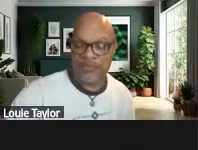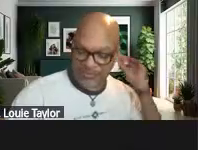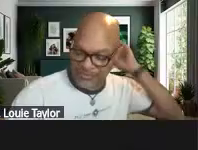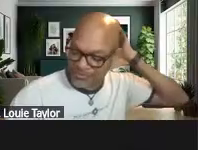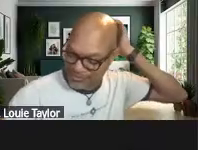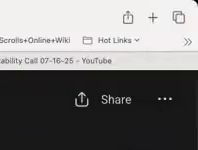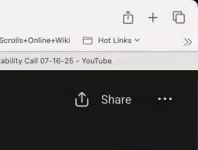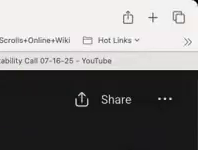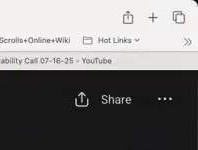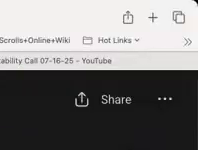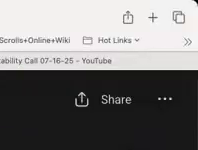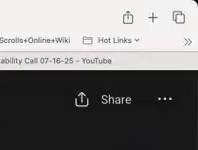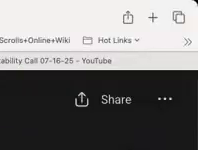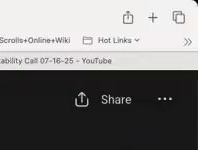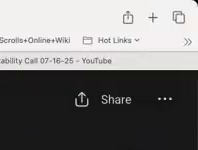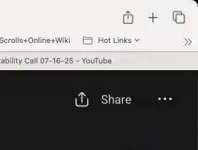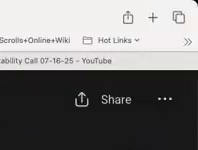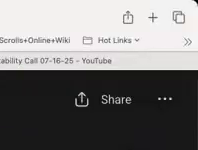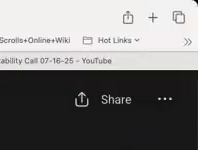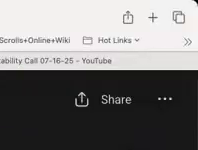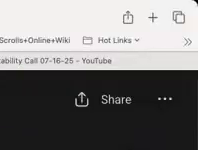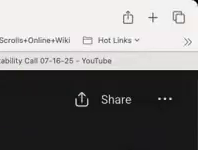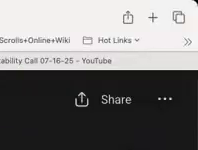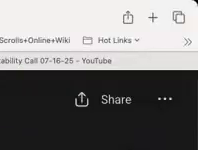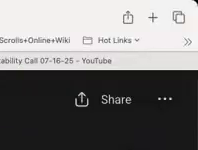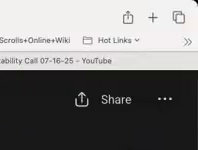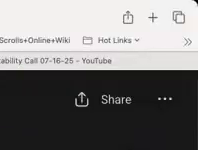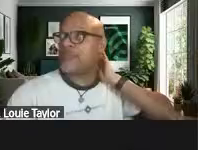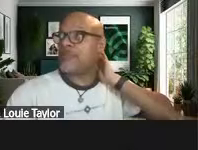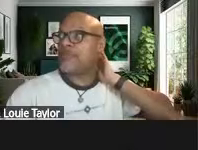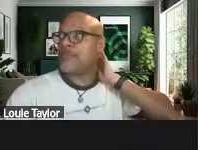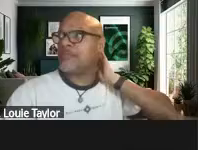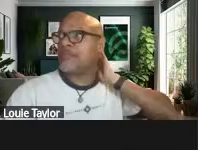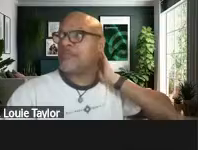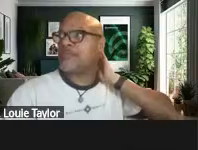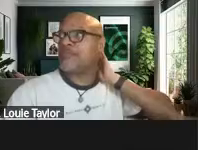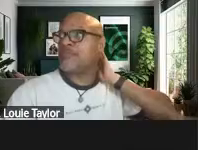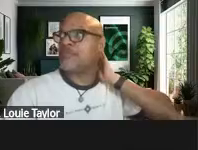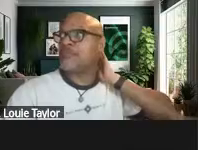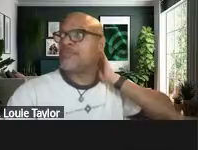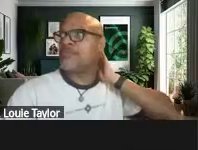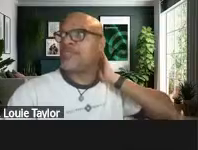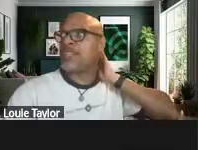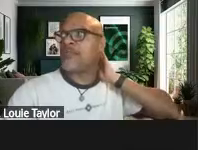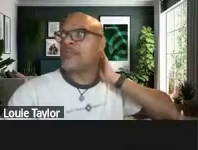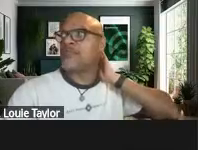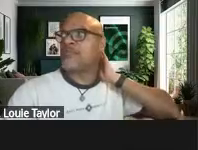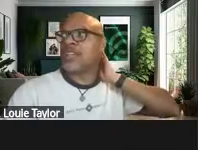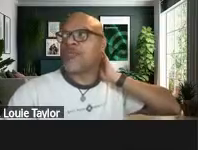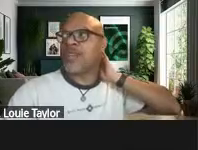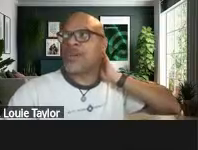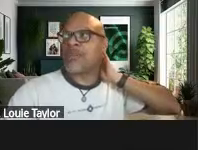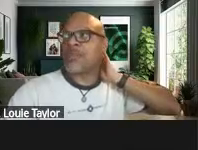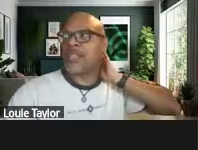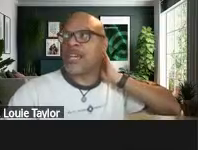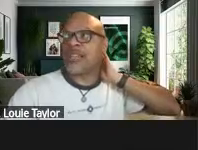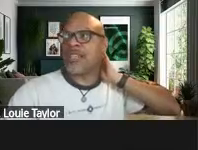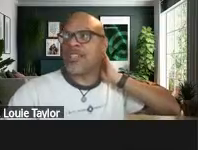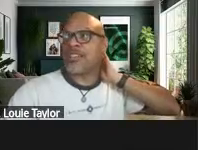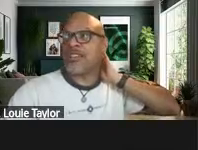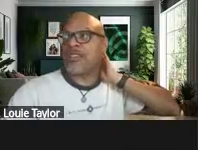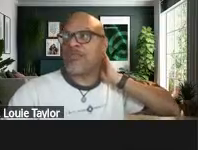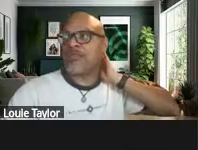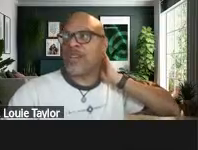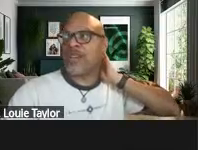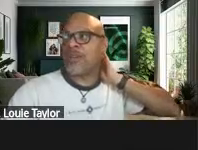call. Yeah. Yeah, I saw that. It's on automate. It's on automatic. Oh, okay. Yeah. Like when it pops up like that, that's